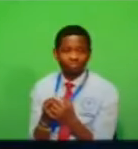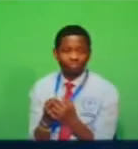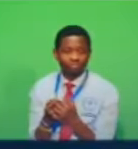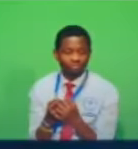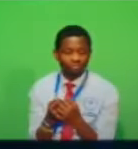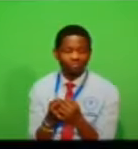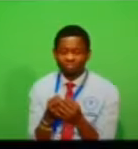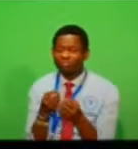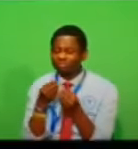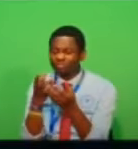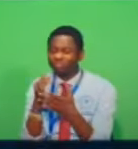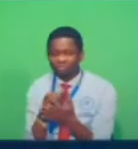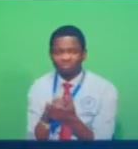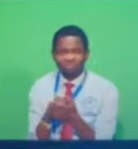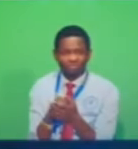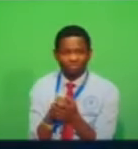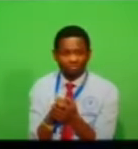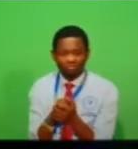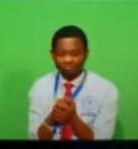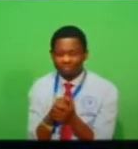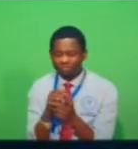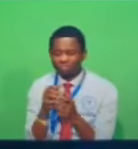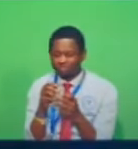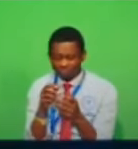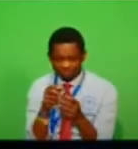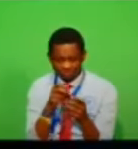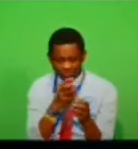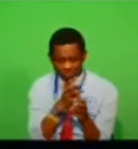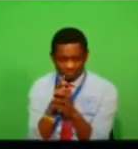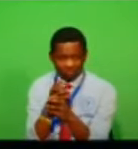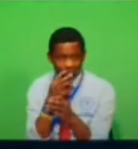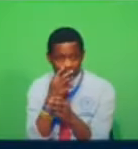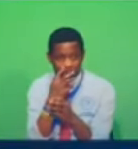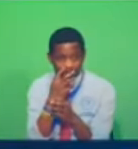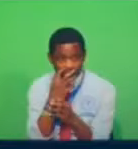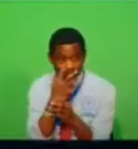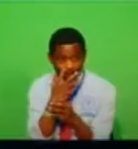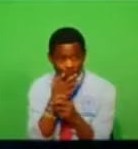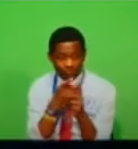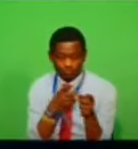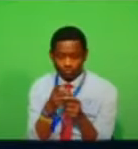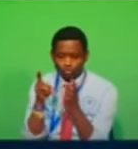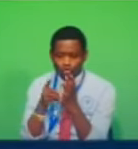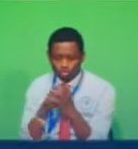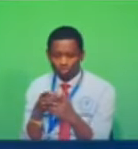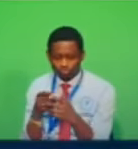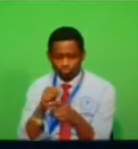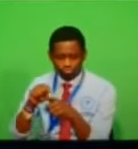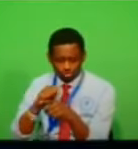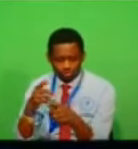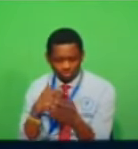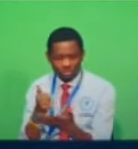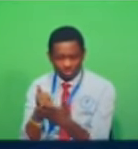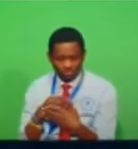I've been telling her to look at Dr. Japon's wife. He's my boss. He trained me and he's helped me a lot. So I want to thank him. And